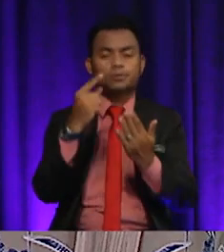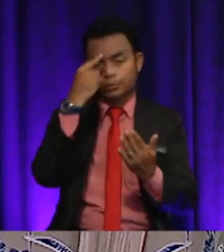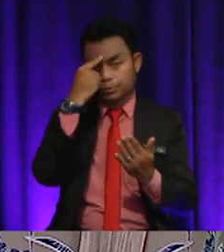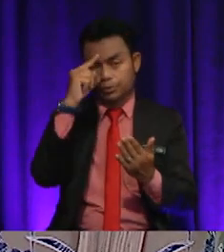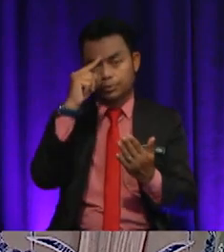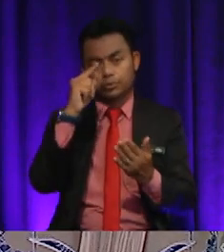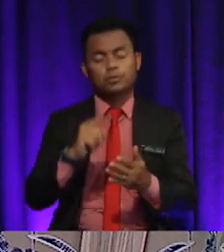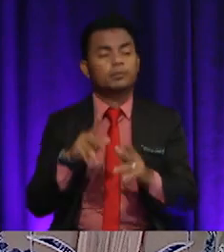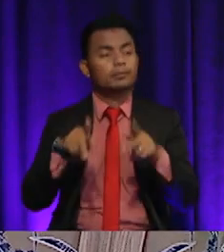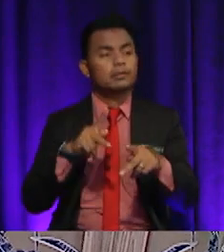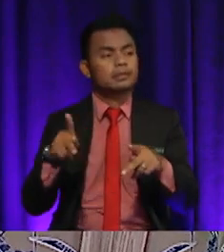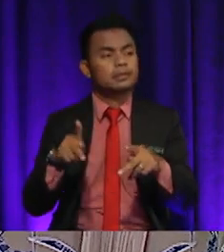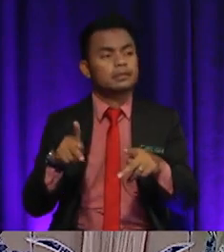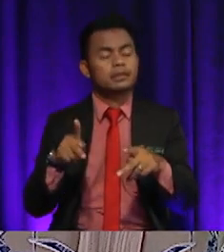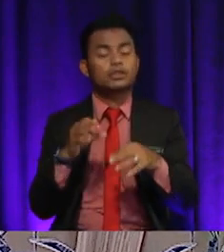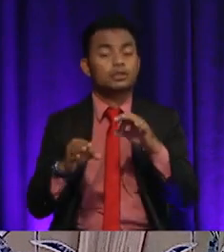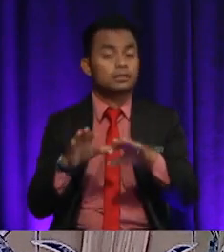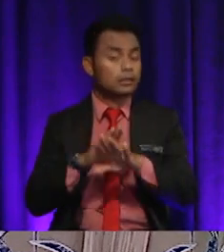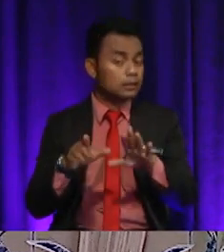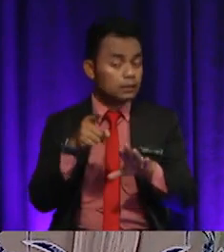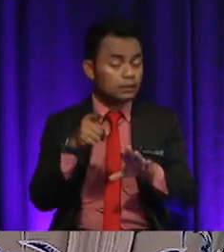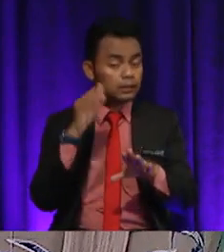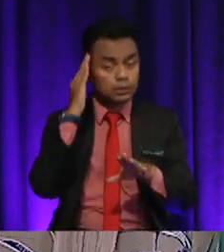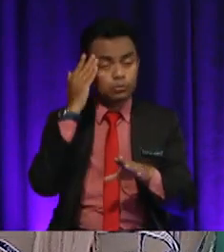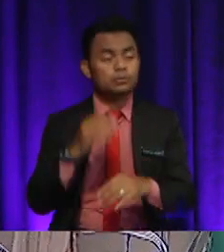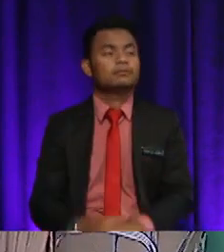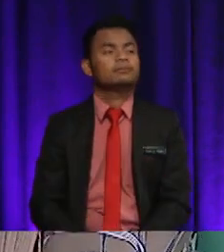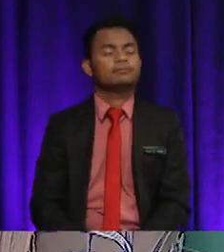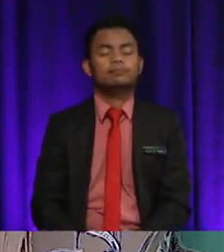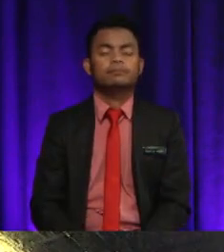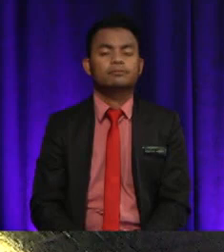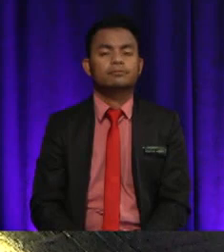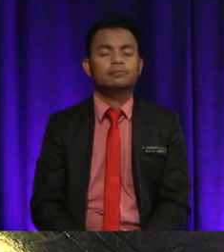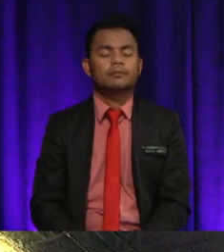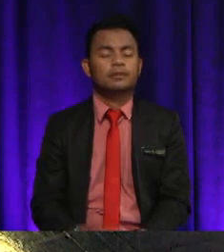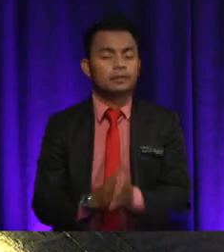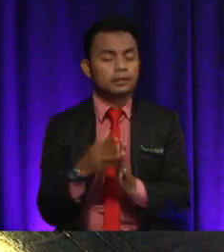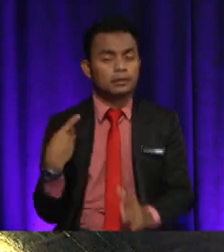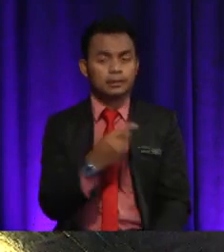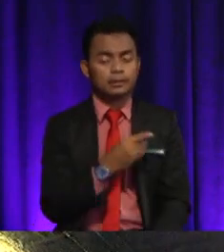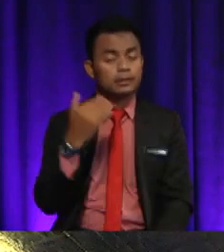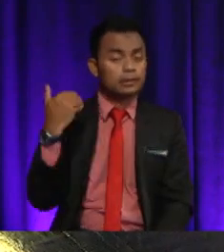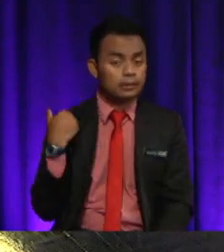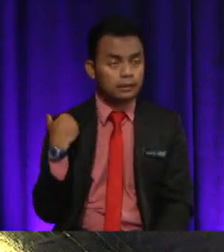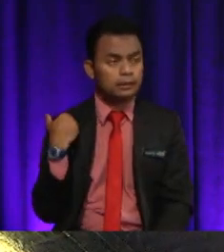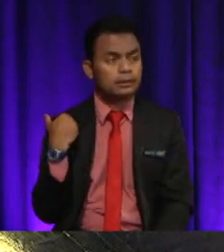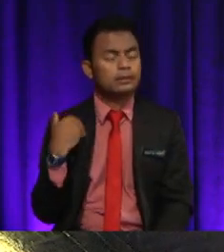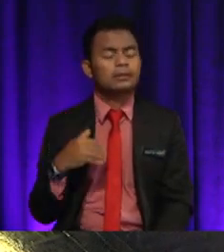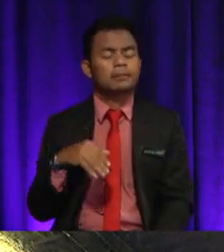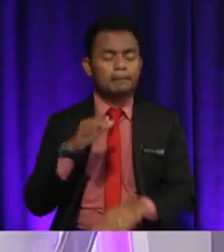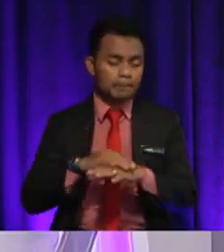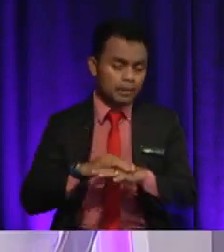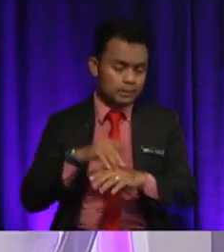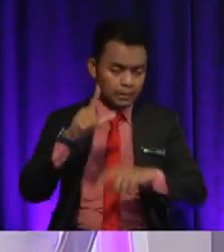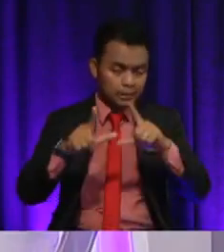not sure of, then you refer to the dictionary. Okay, so we have few steps that you have shared with us today. But I would like to